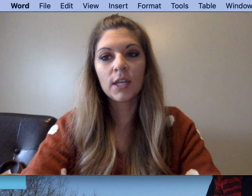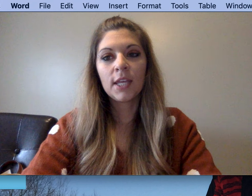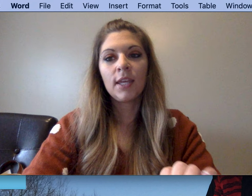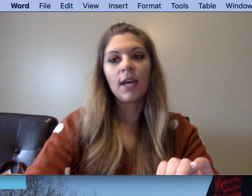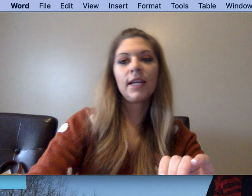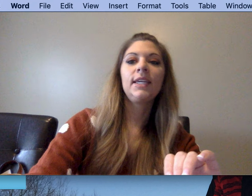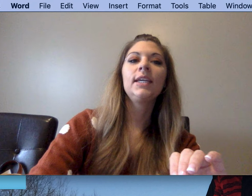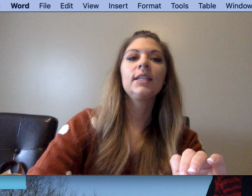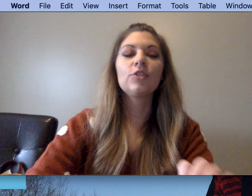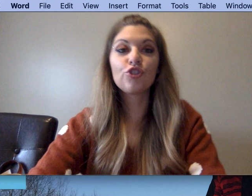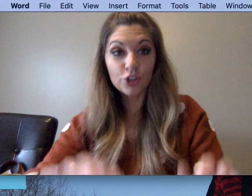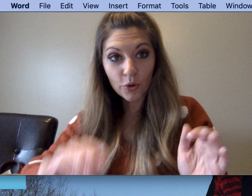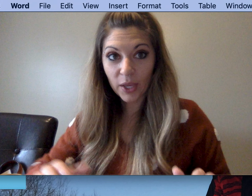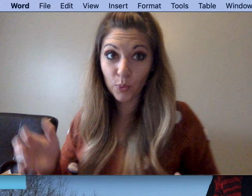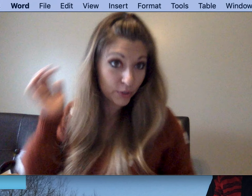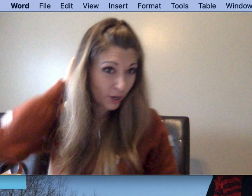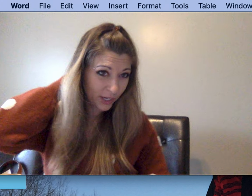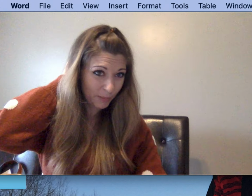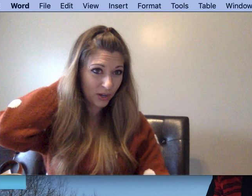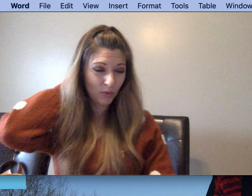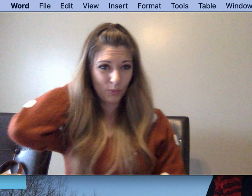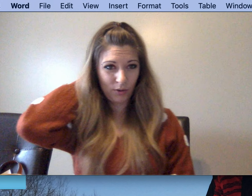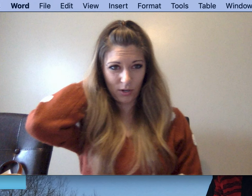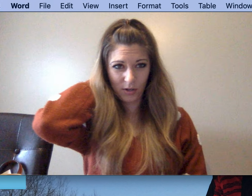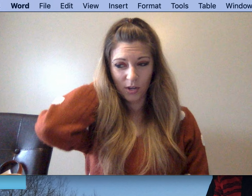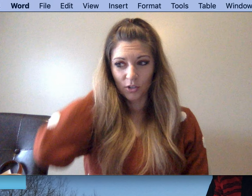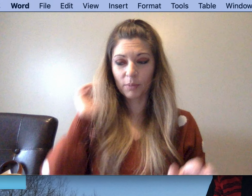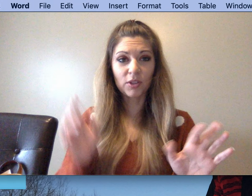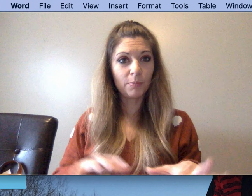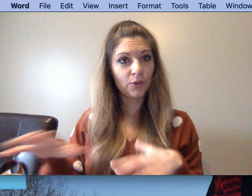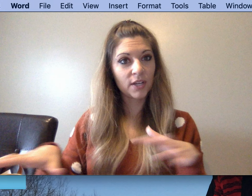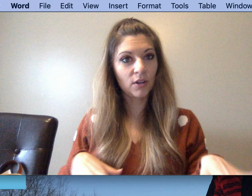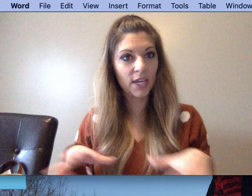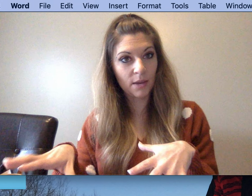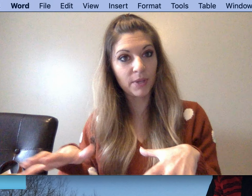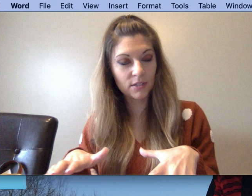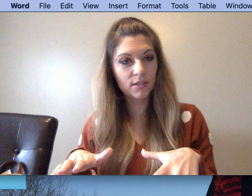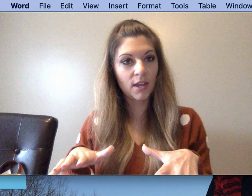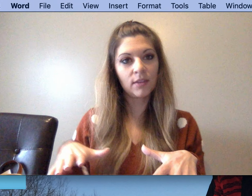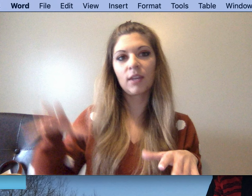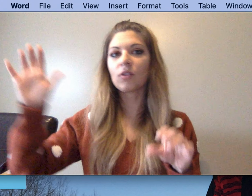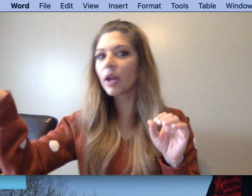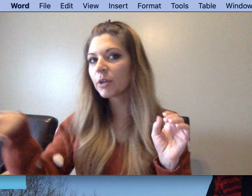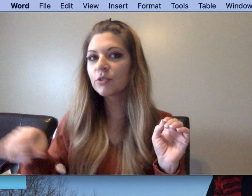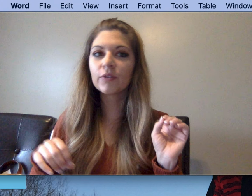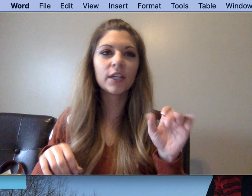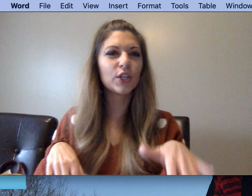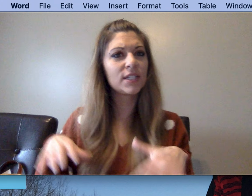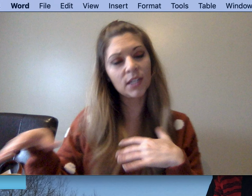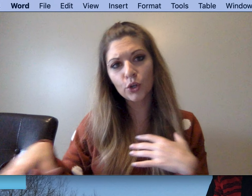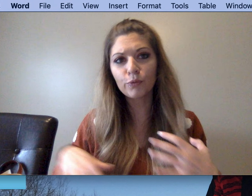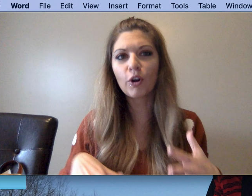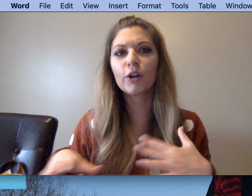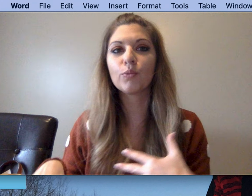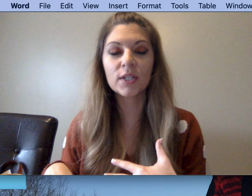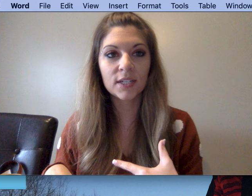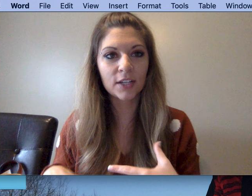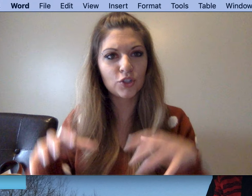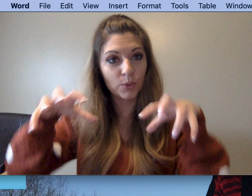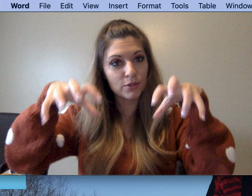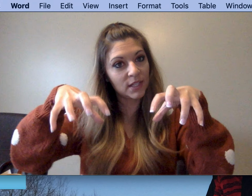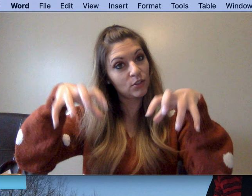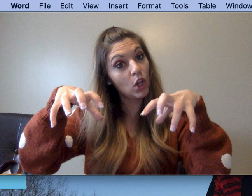So I can't show, like we were talking about it when we were talking about the buildings on campus, and like the library's over here, and is it near or far, or